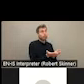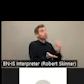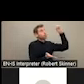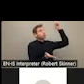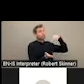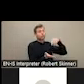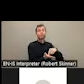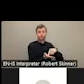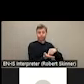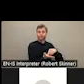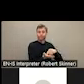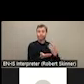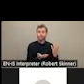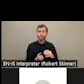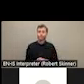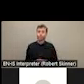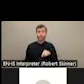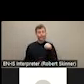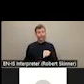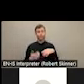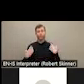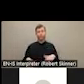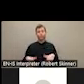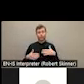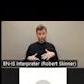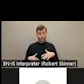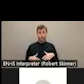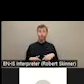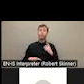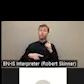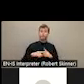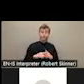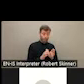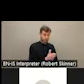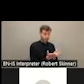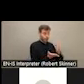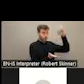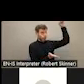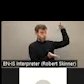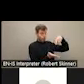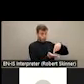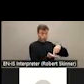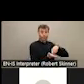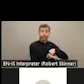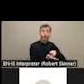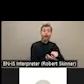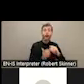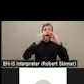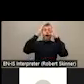equipped with light. This light gives the families of these children lighting at night.